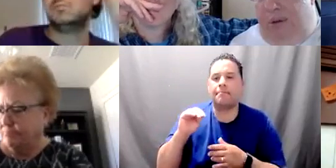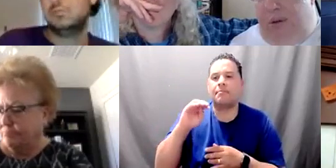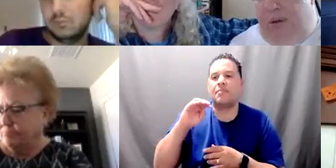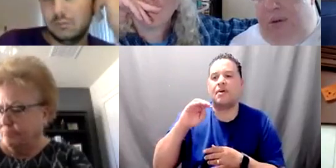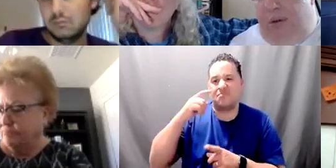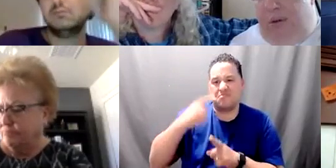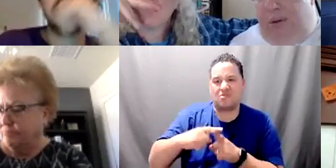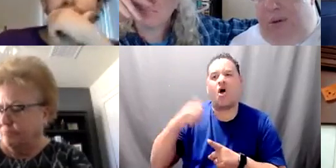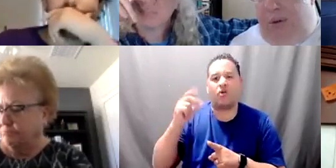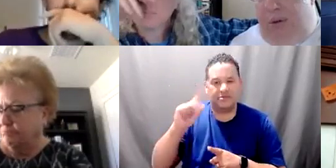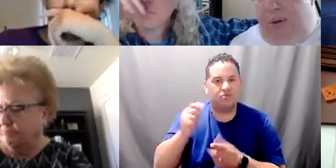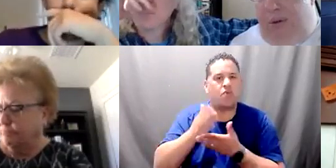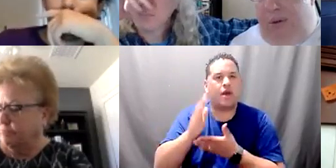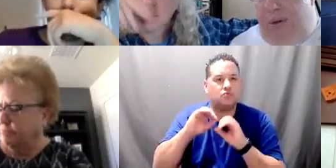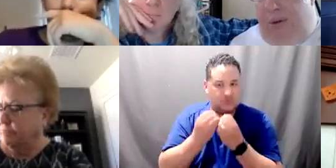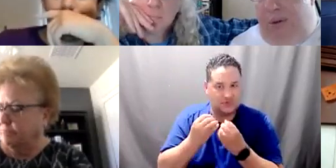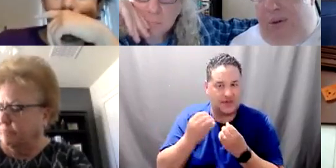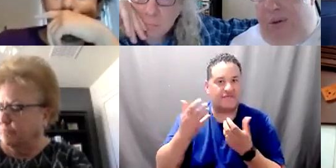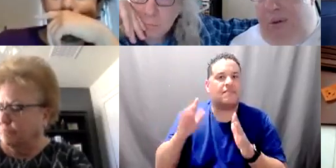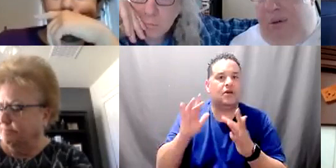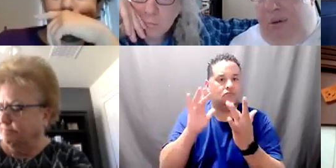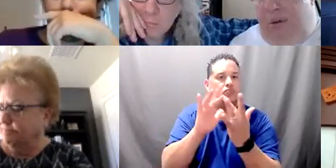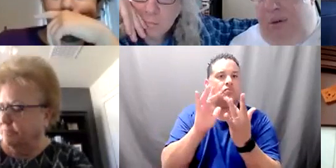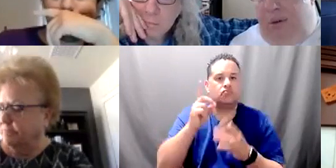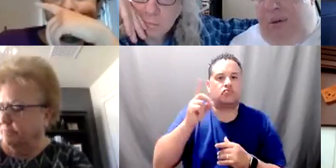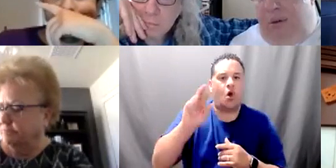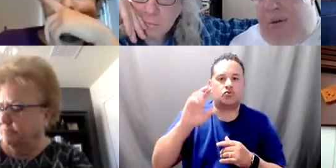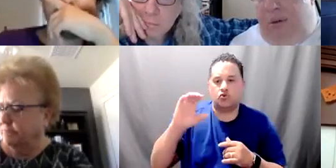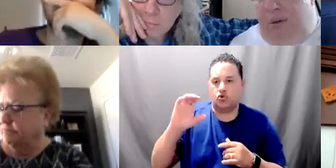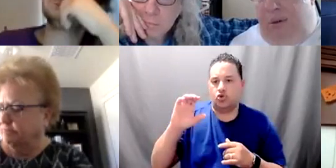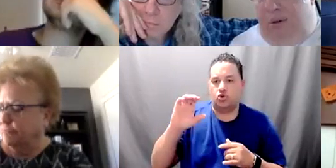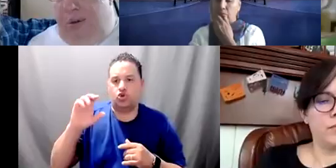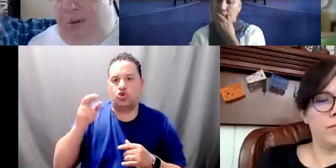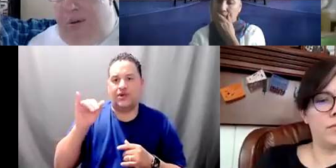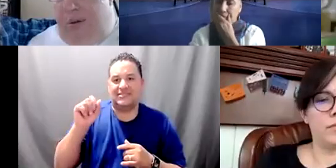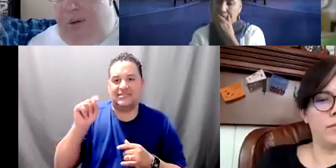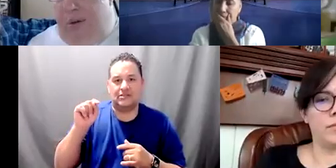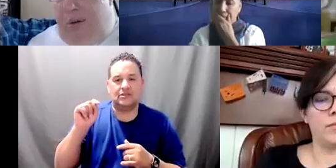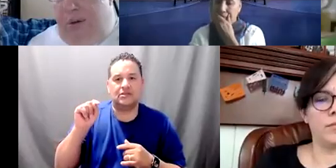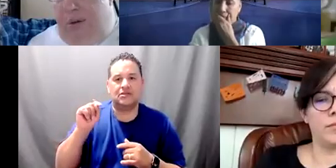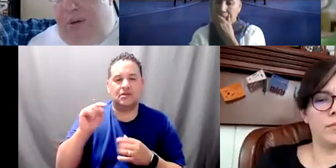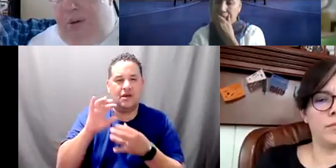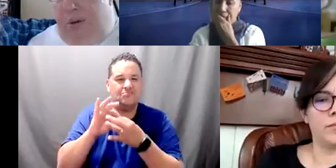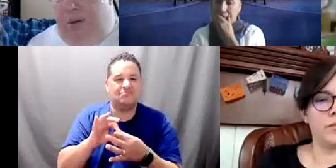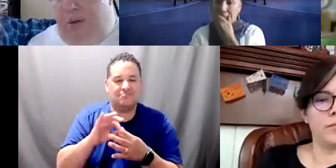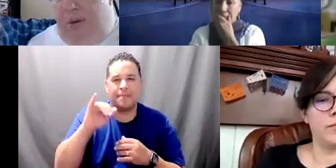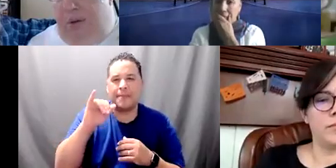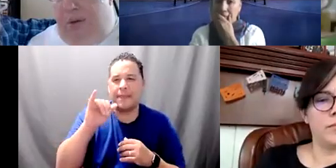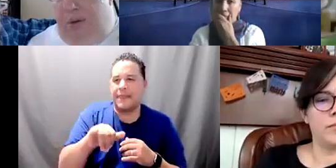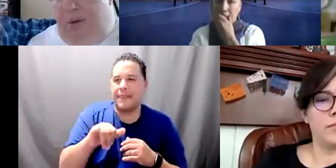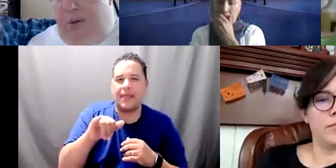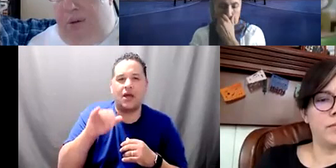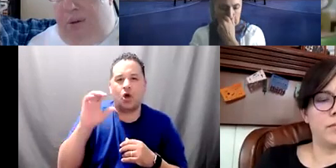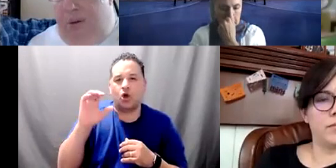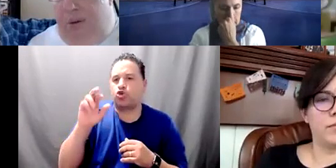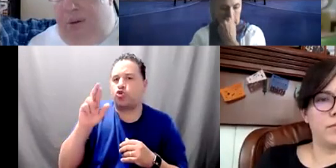rights organizations, have reached out to Dr. Christ around concerning the crisis